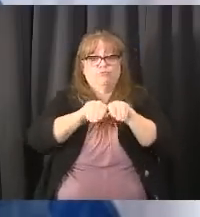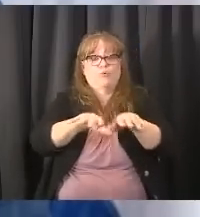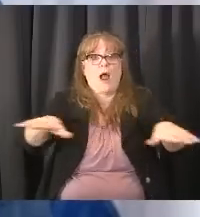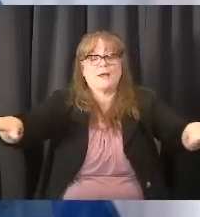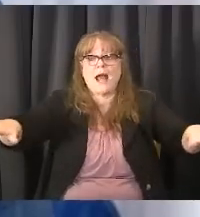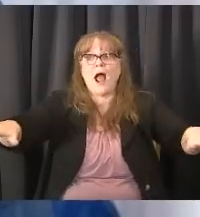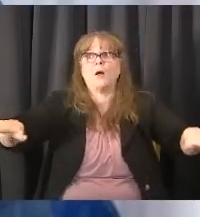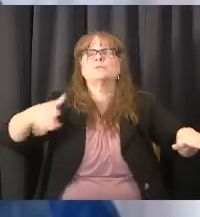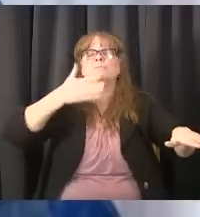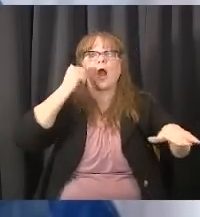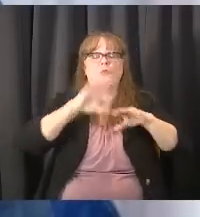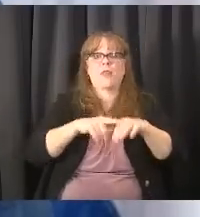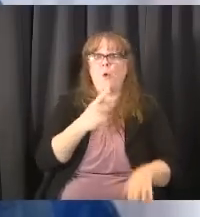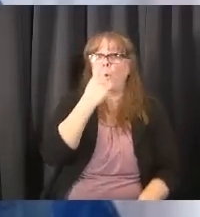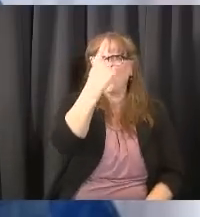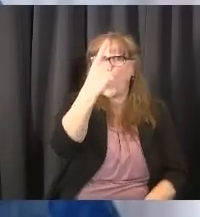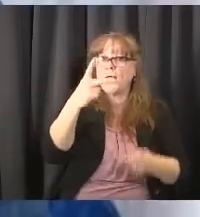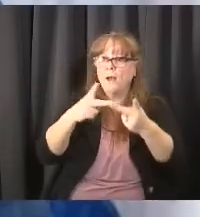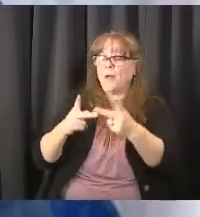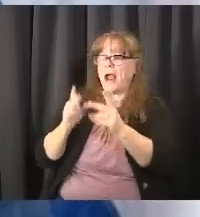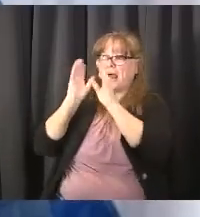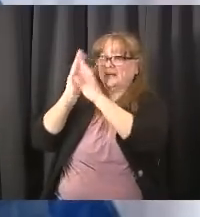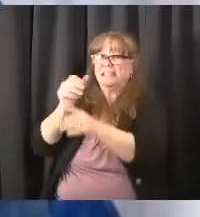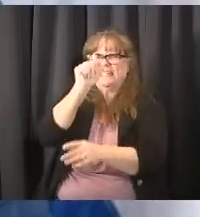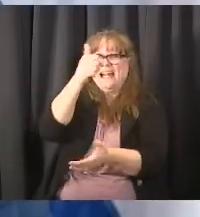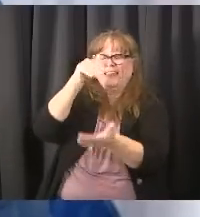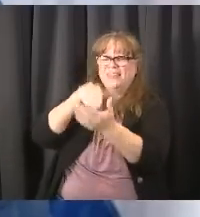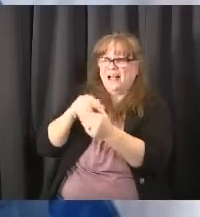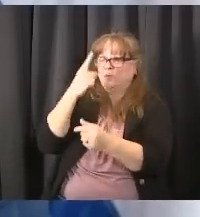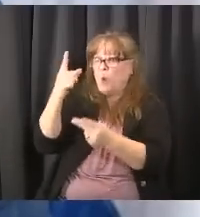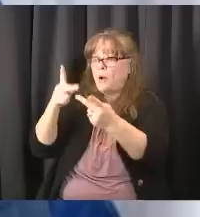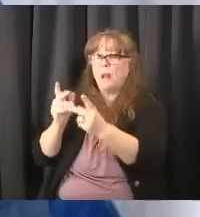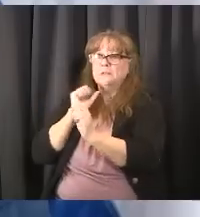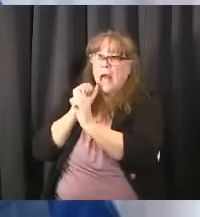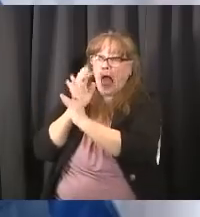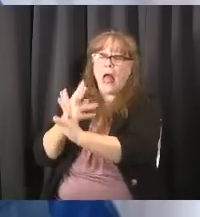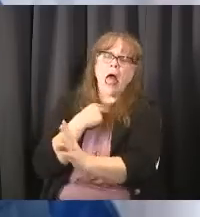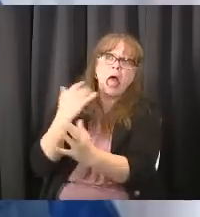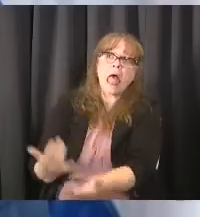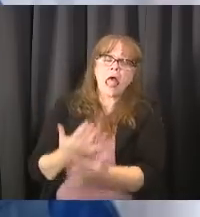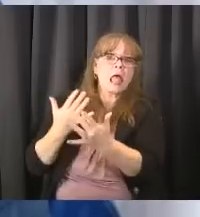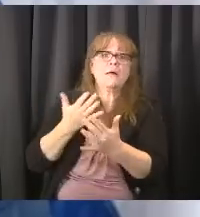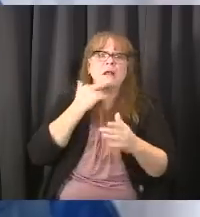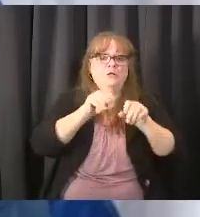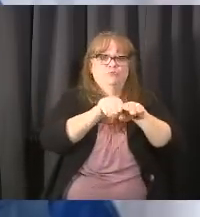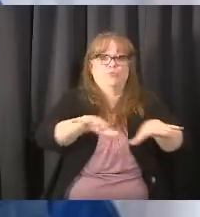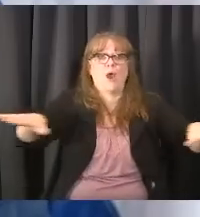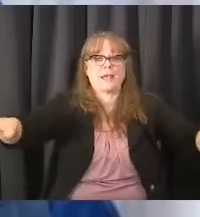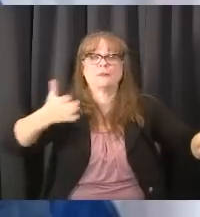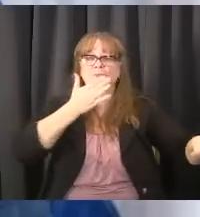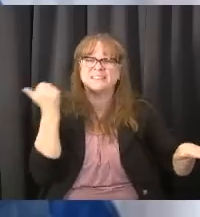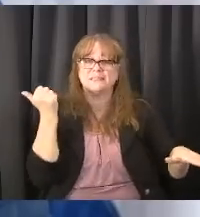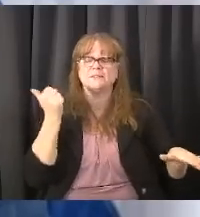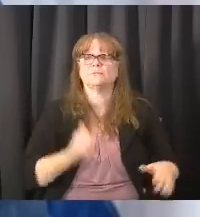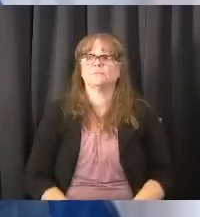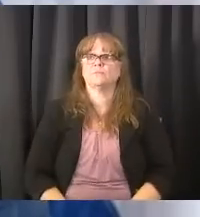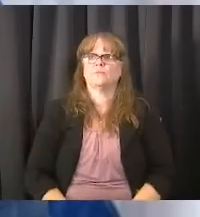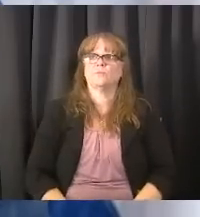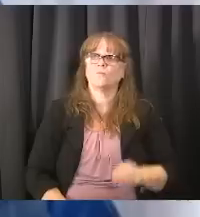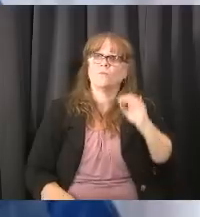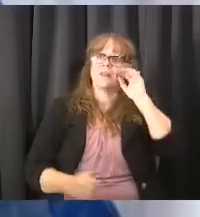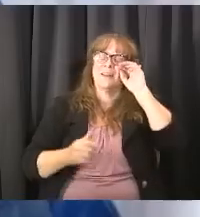Hi, Governor. It's Jessica with the Denver Post. Among the changes that we've seen from the federal government today is that